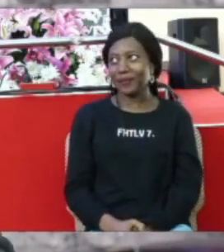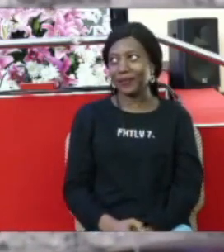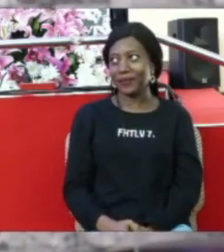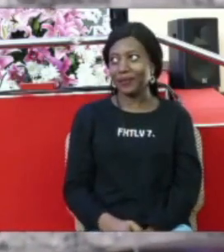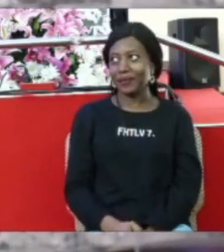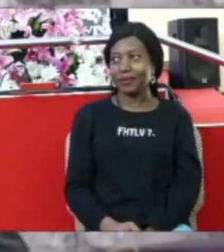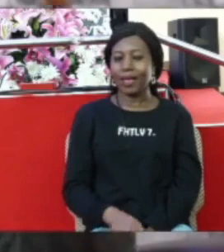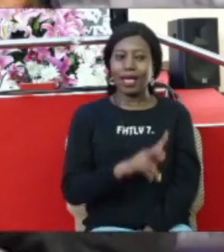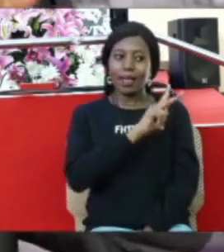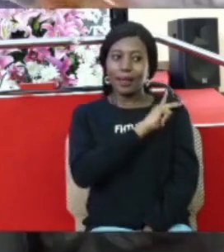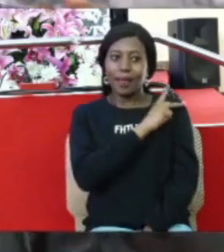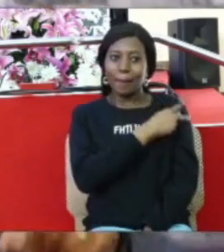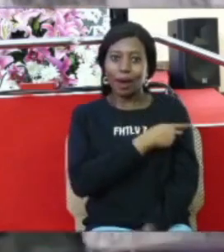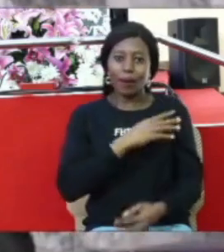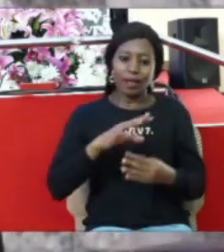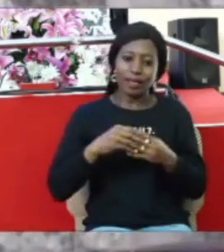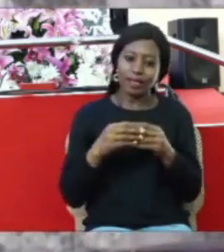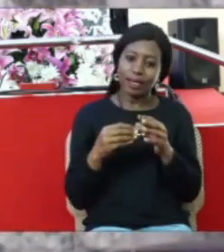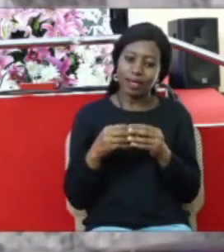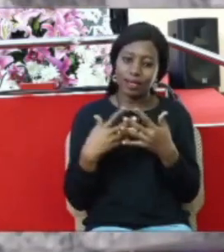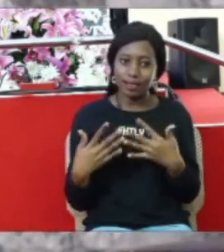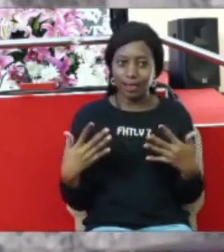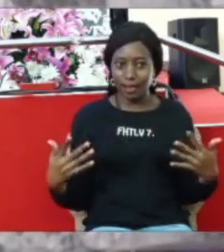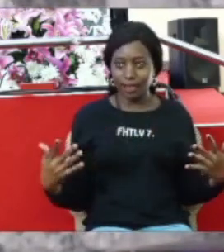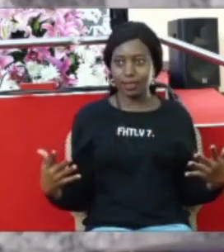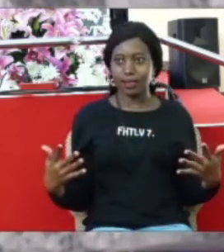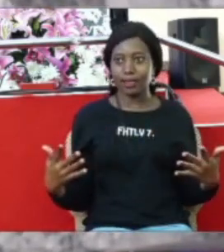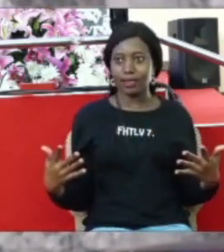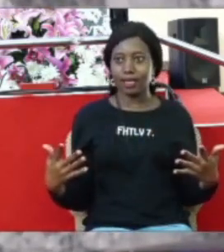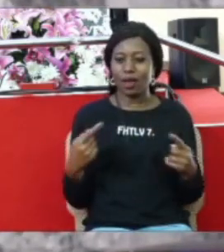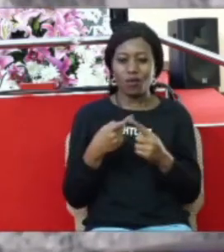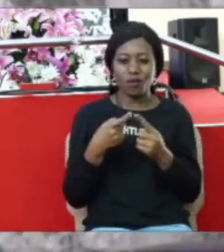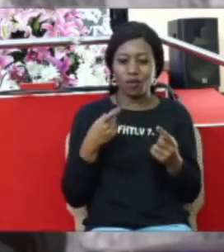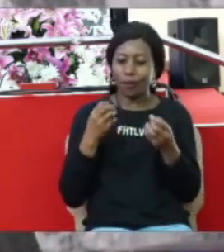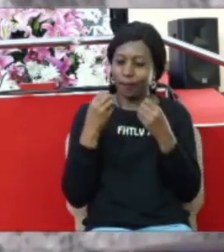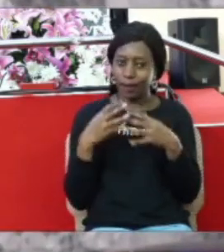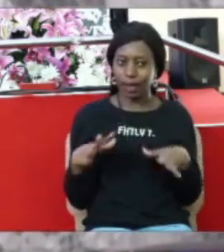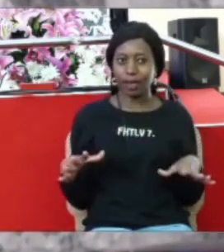The power that creates things out of nothing.